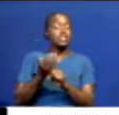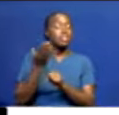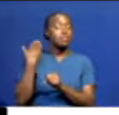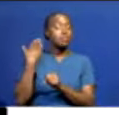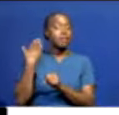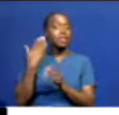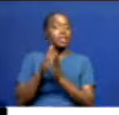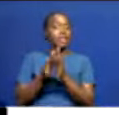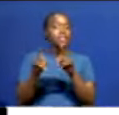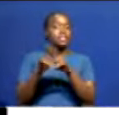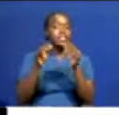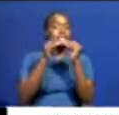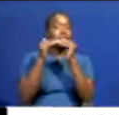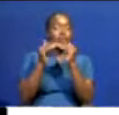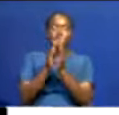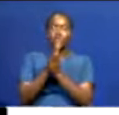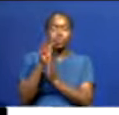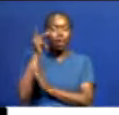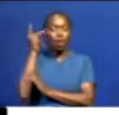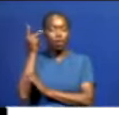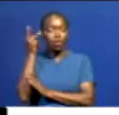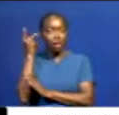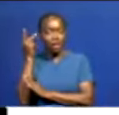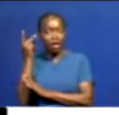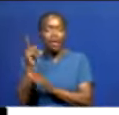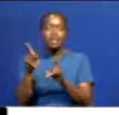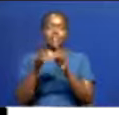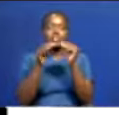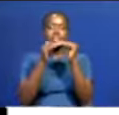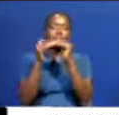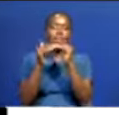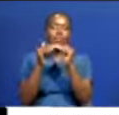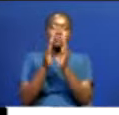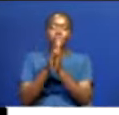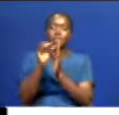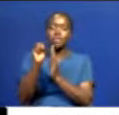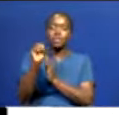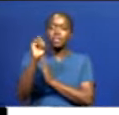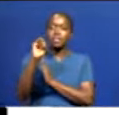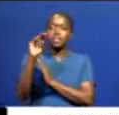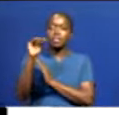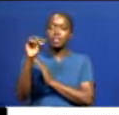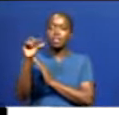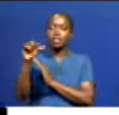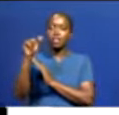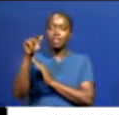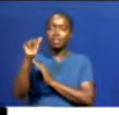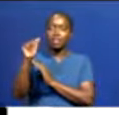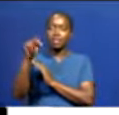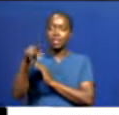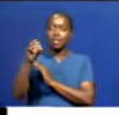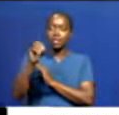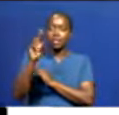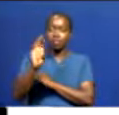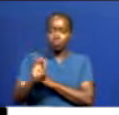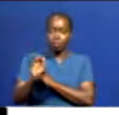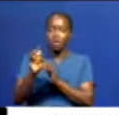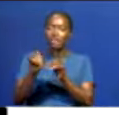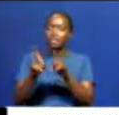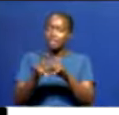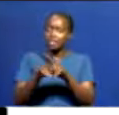at the same level with Korea. We were at the same level with Singapore. We were at the same level with